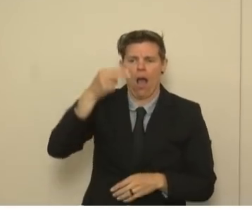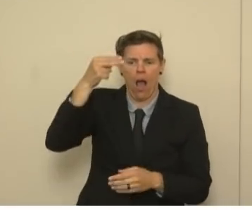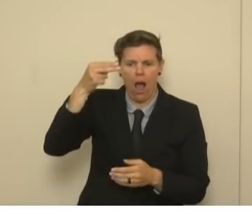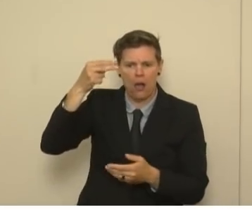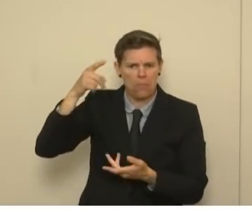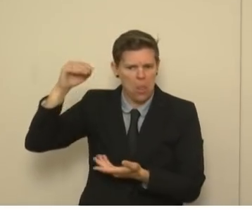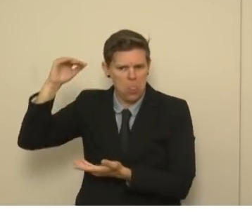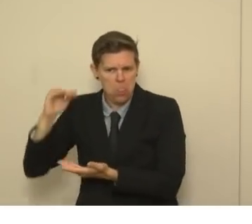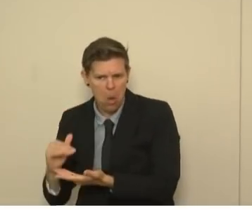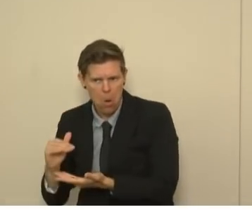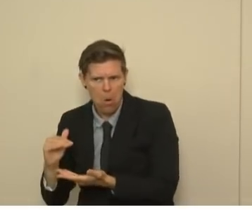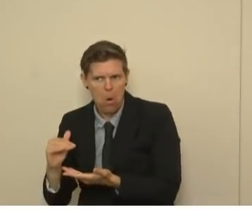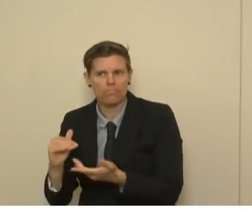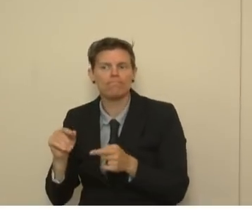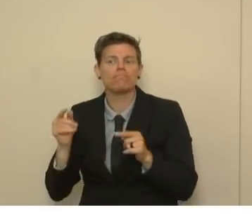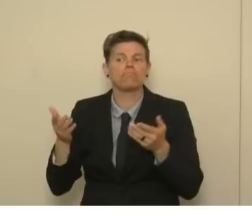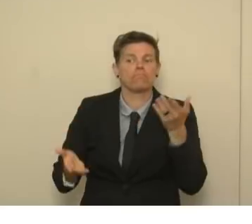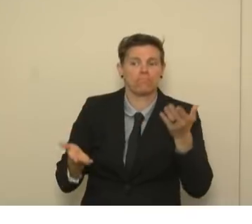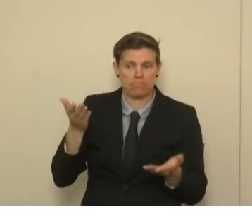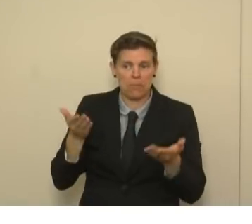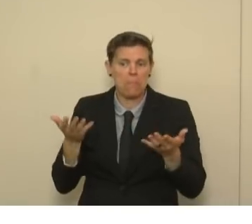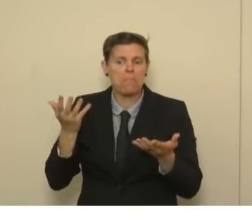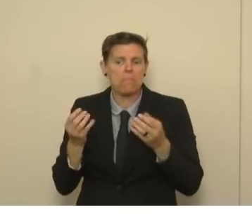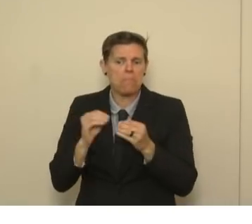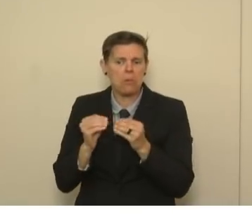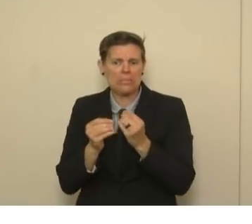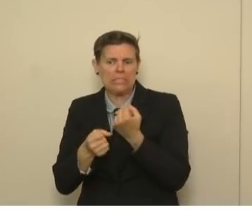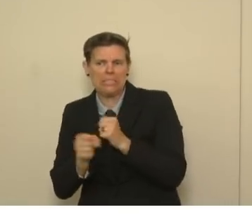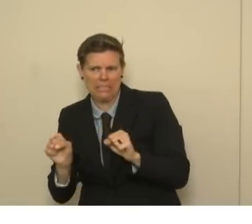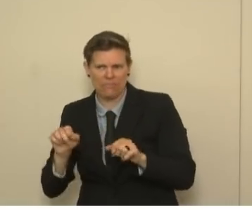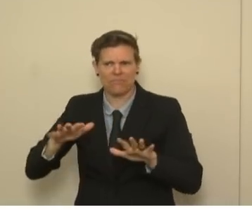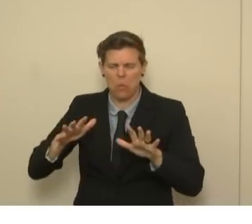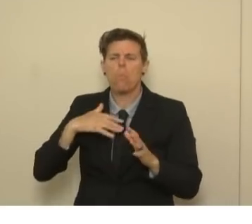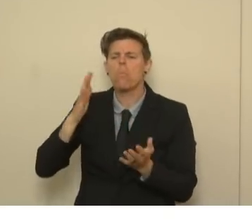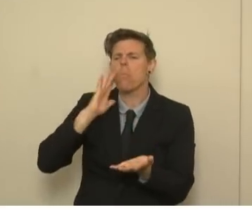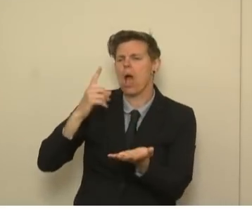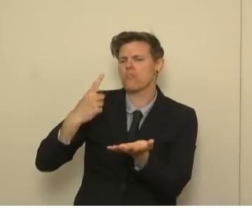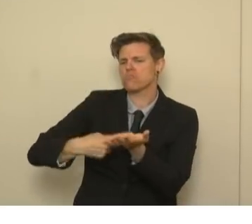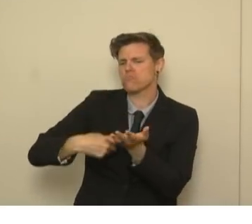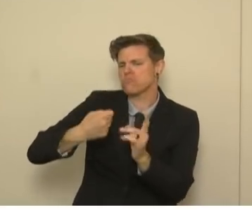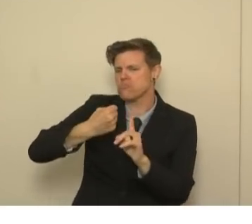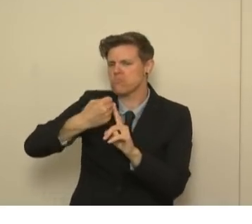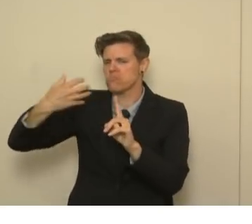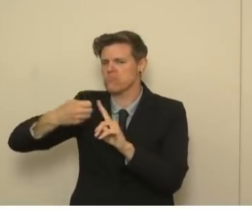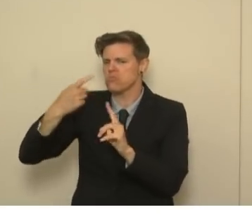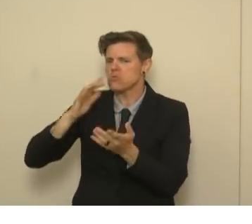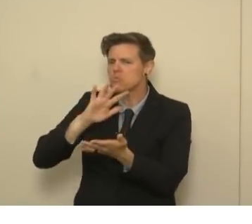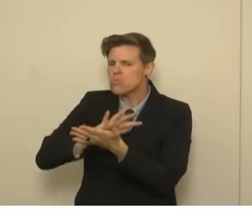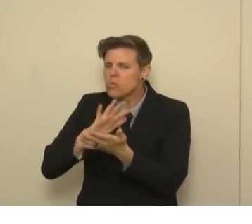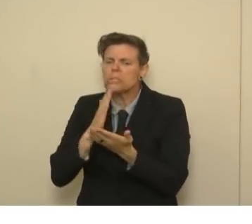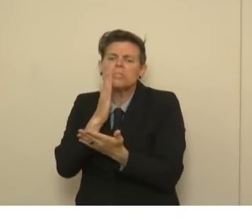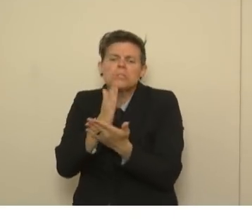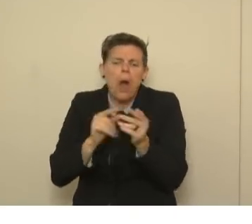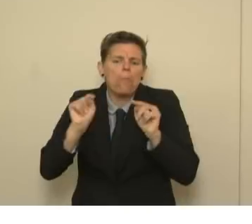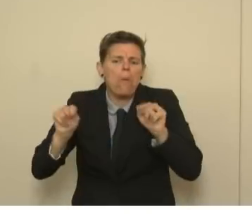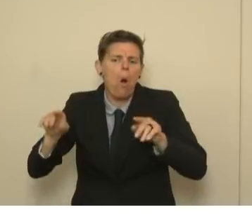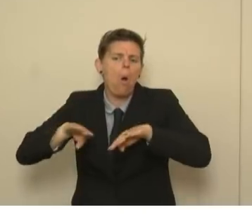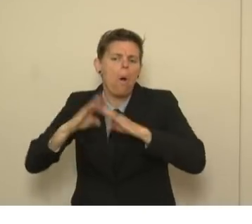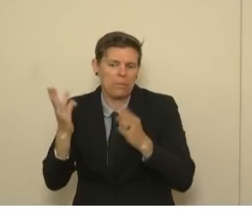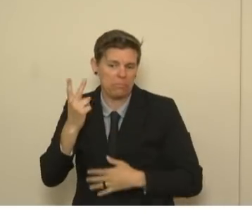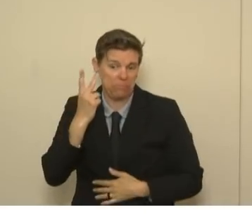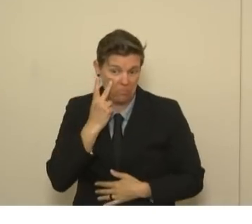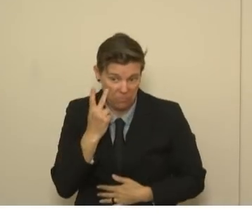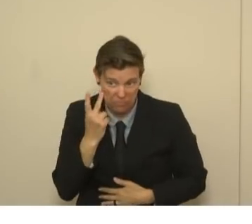with schools that have reopened, but they actually have a case counts per population, per unit